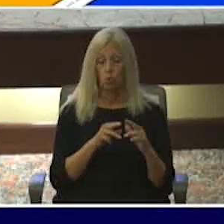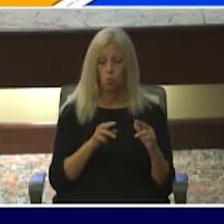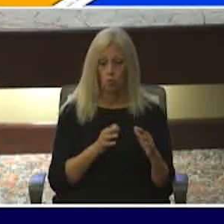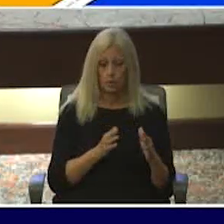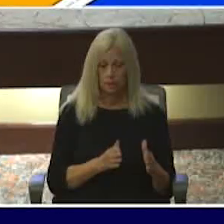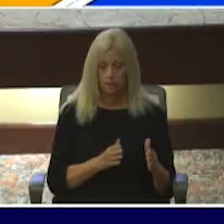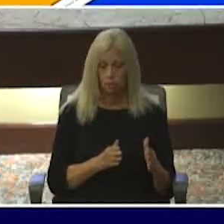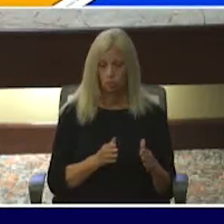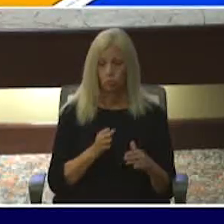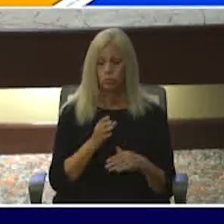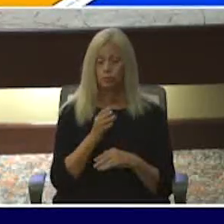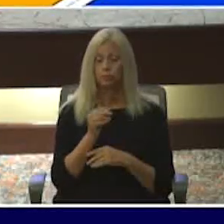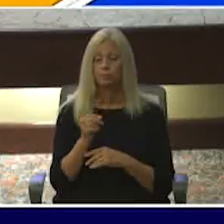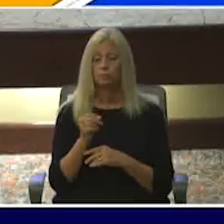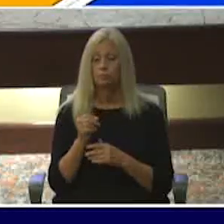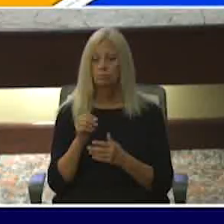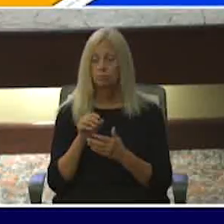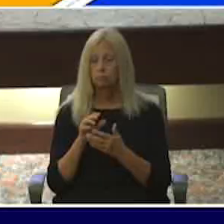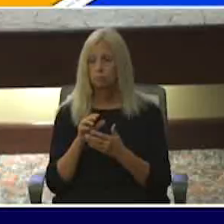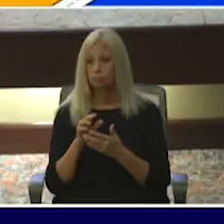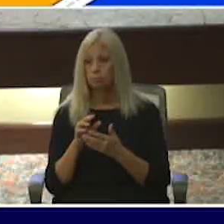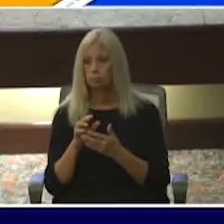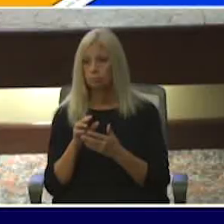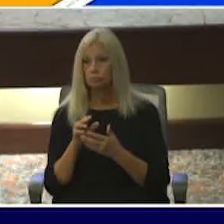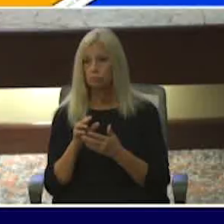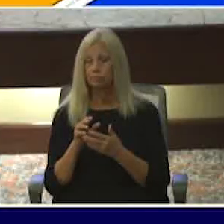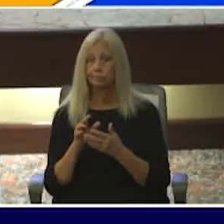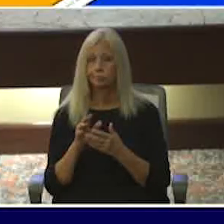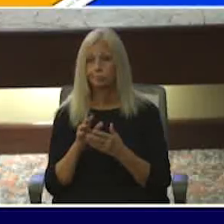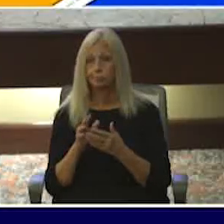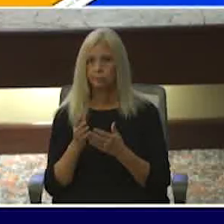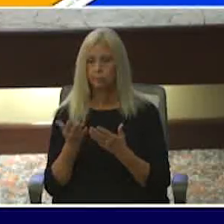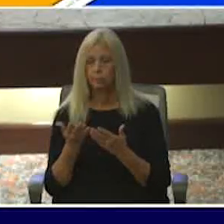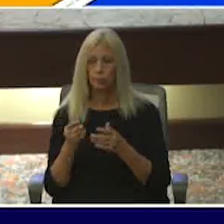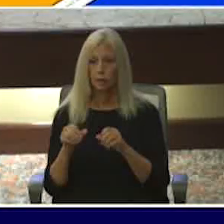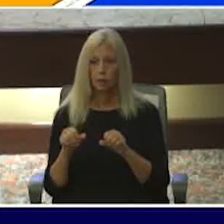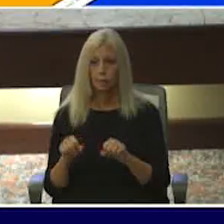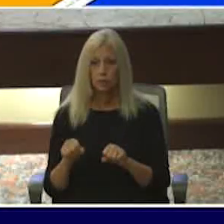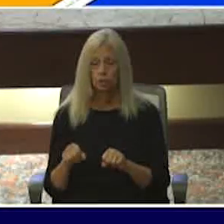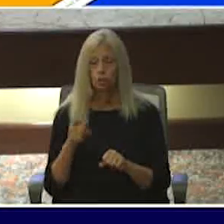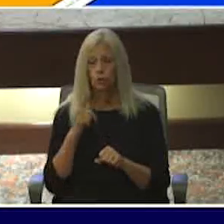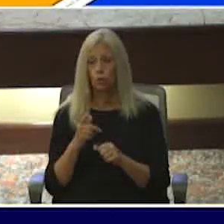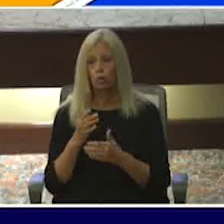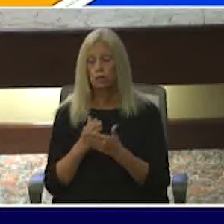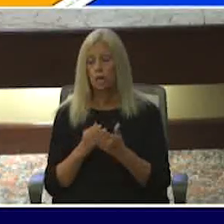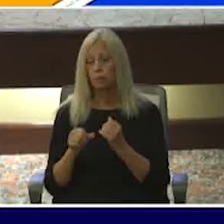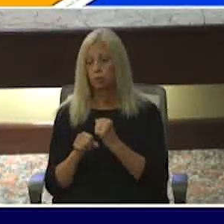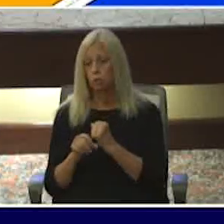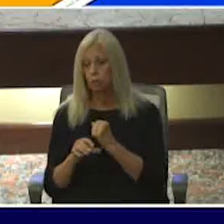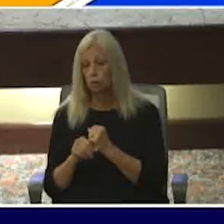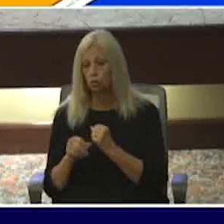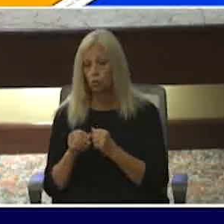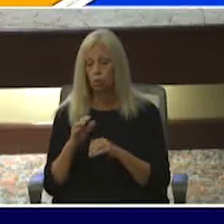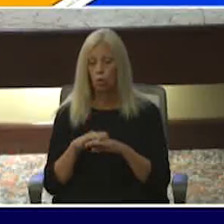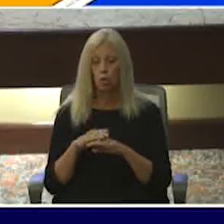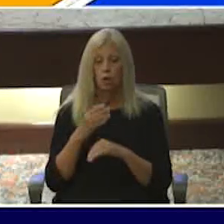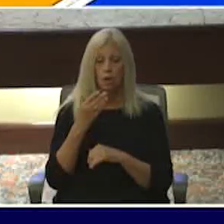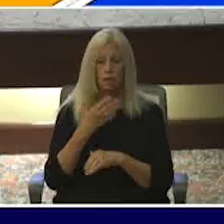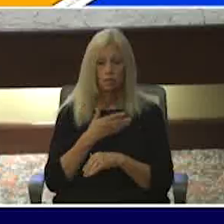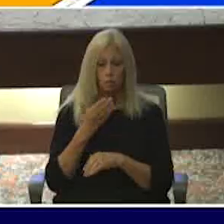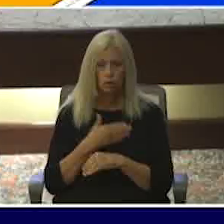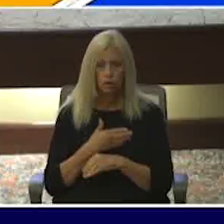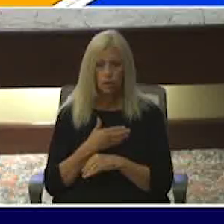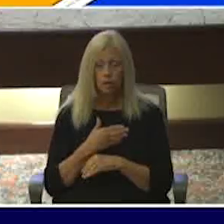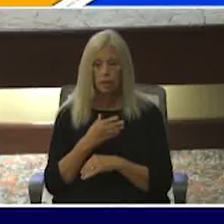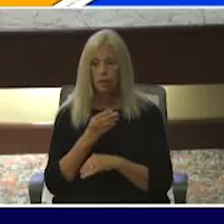to provide some mixed use flex, some potential for some commercial out parcels along the frontage, and then have